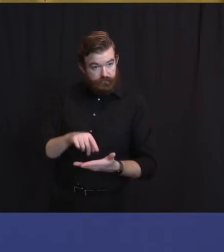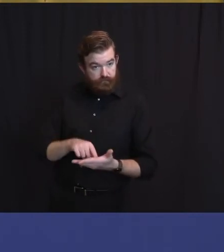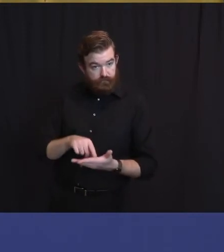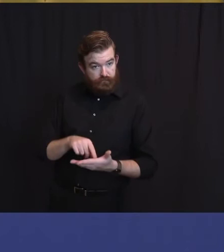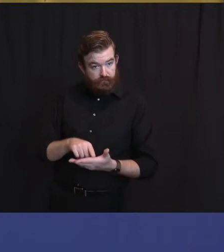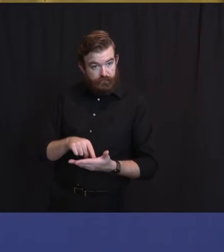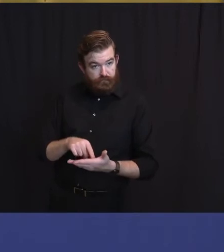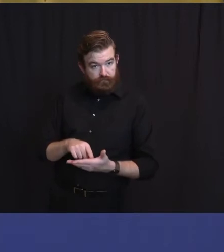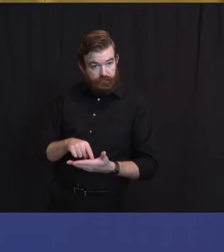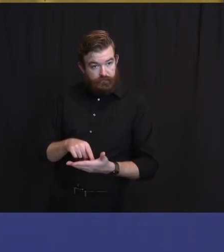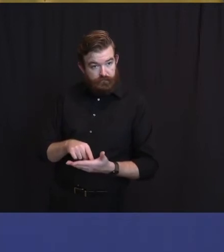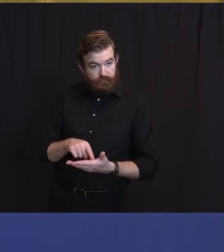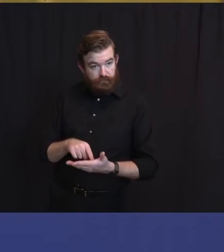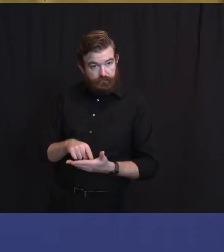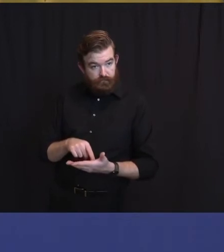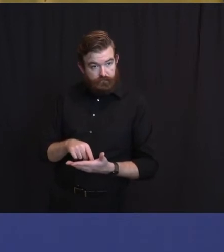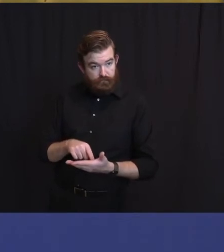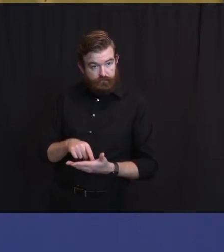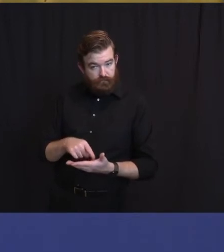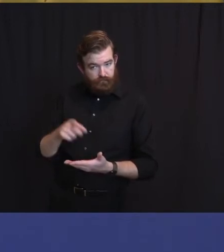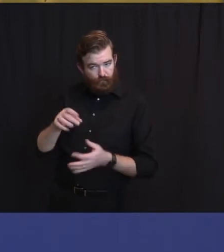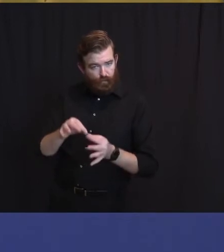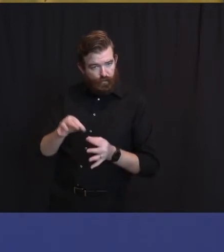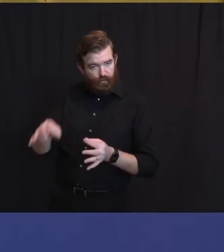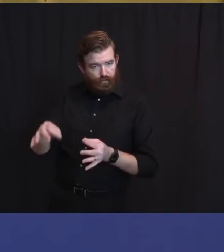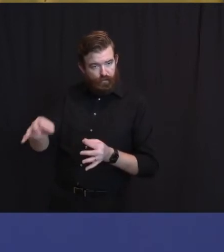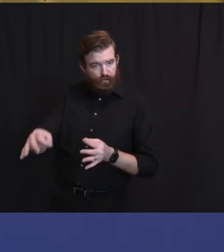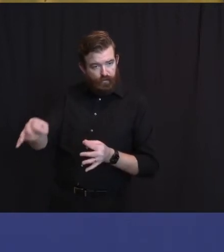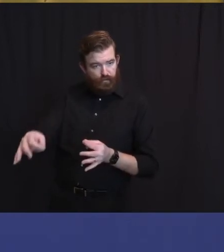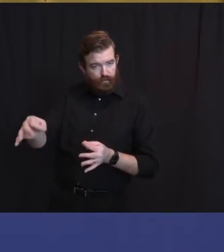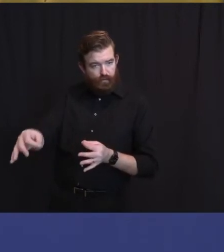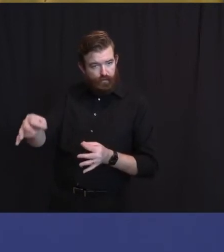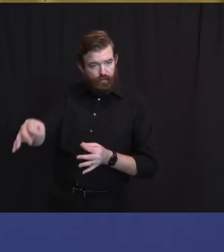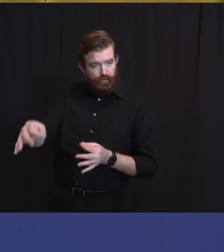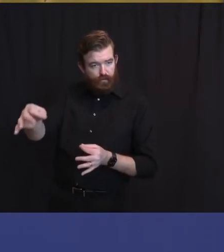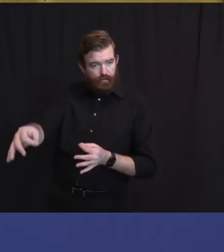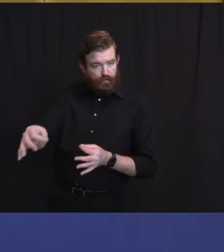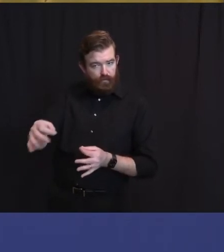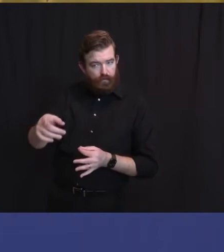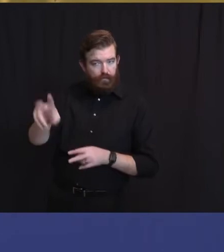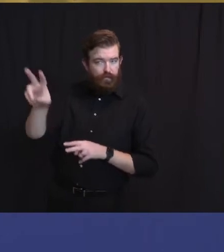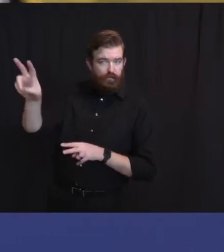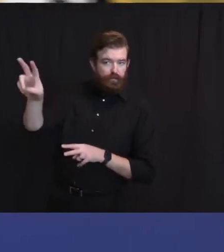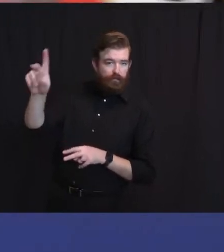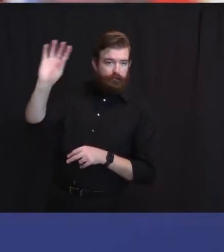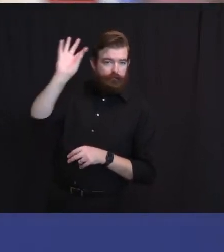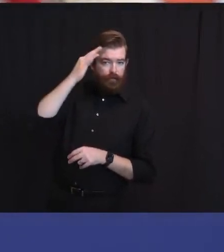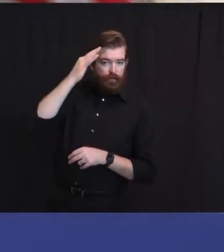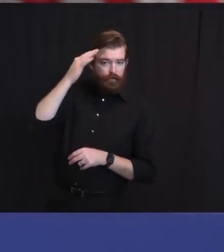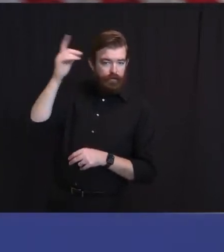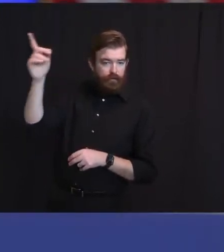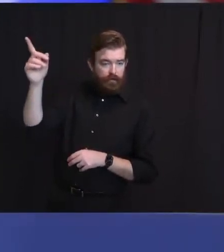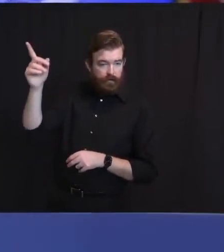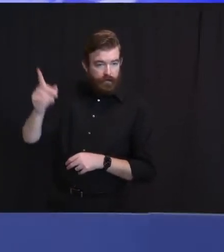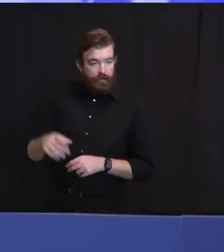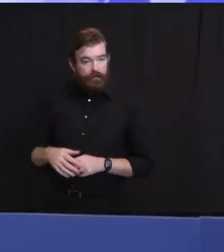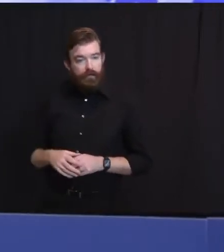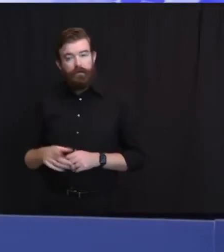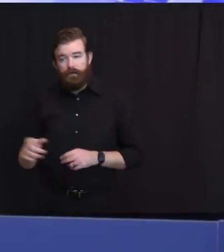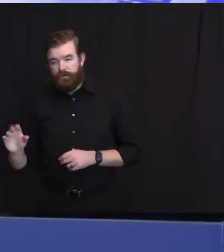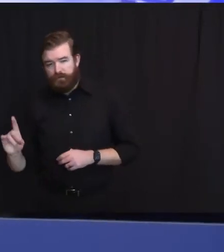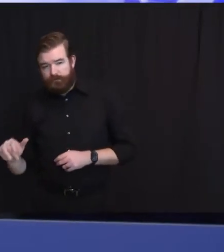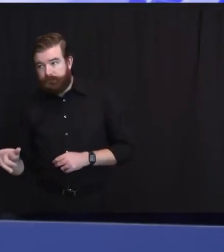Judy, you want to give a quick sense of the rapid tests? I don't know that it tells us anything more about the hotspots, right? No, but we use them to be able